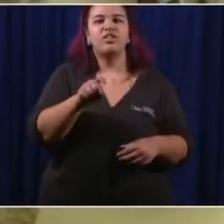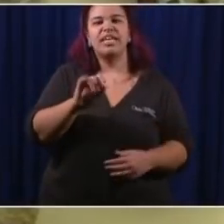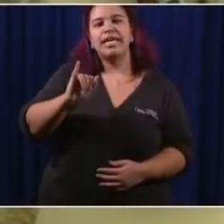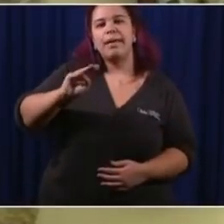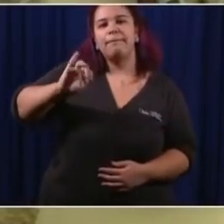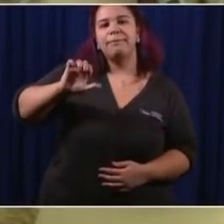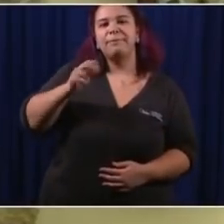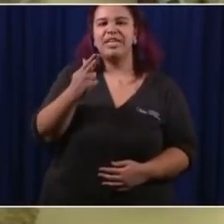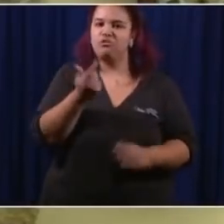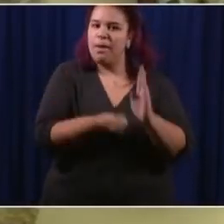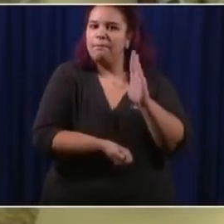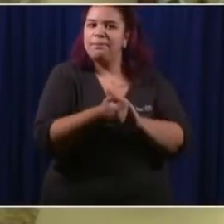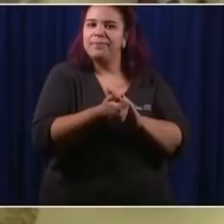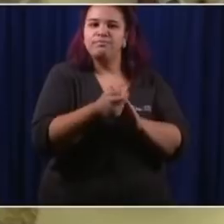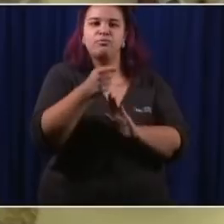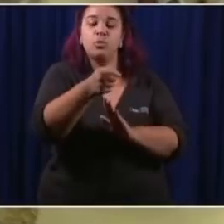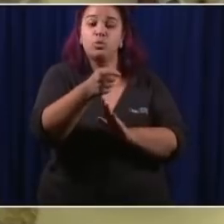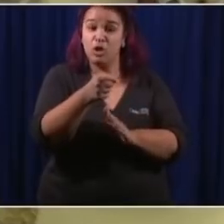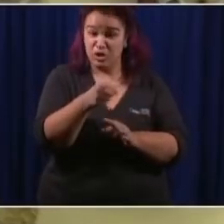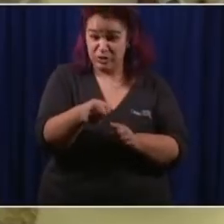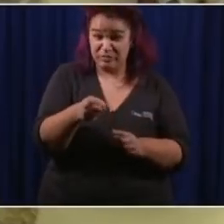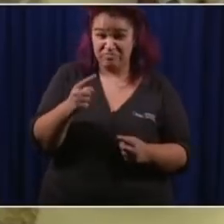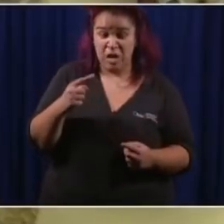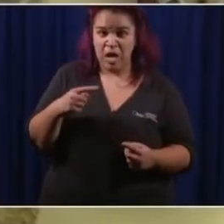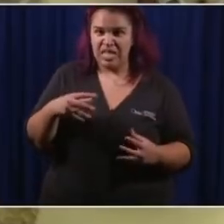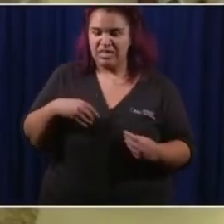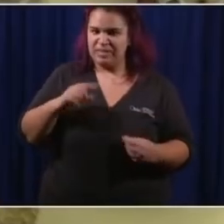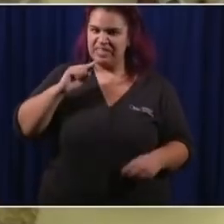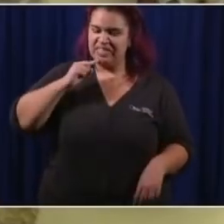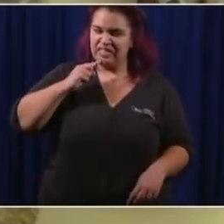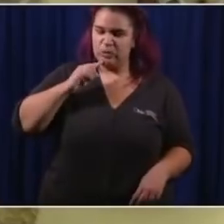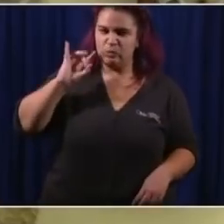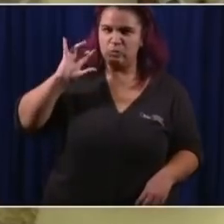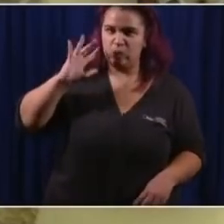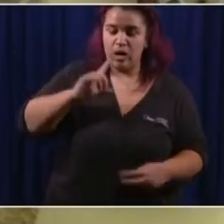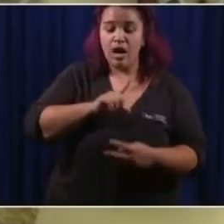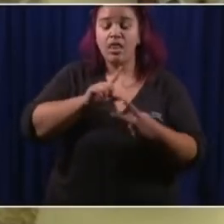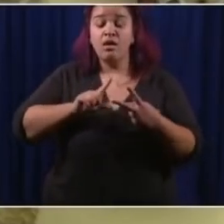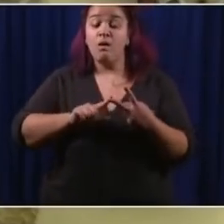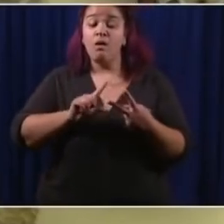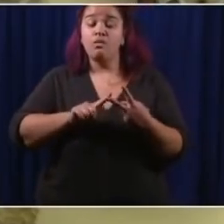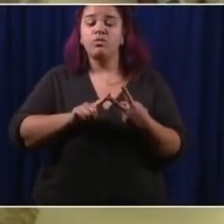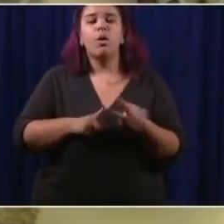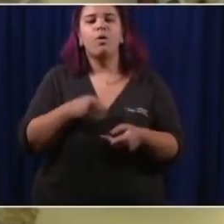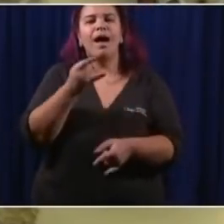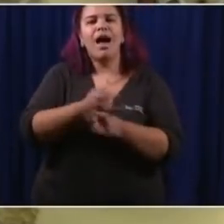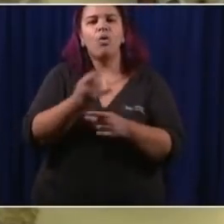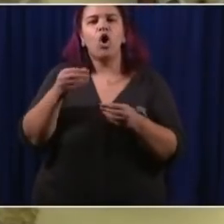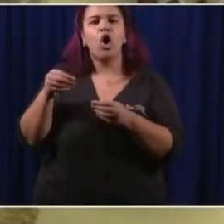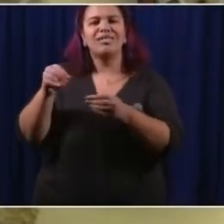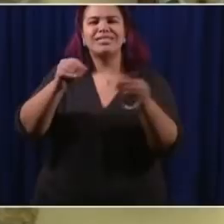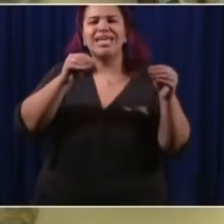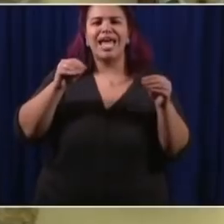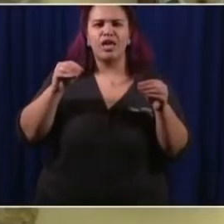since the order was in place to curtail alcohol sales at bars. Do you